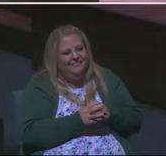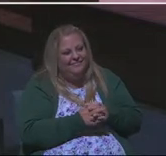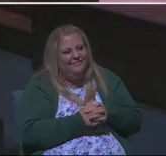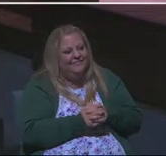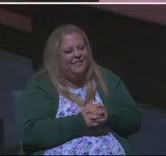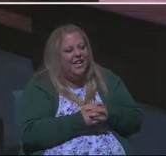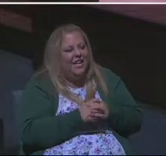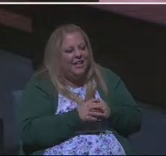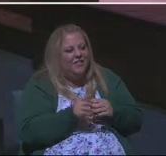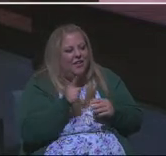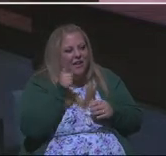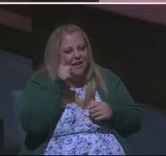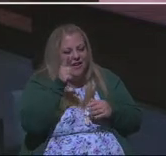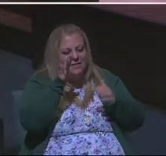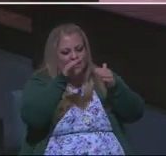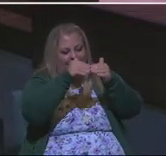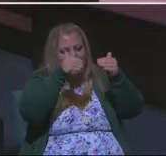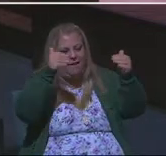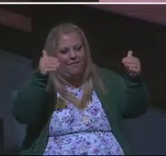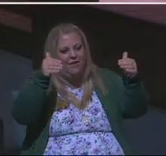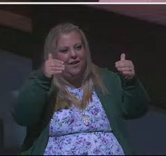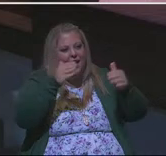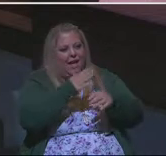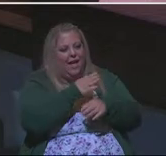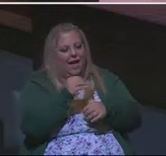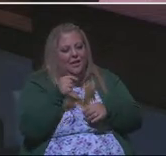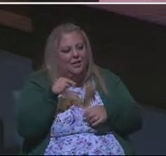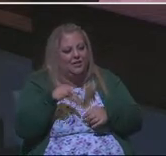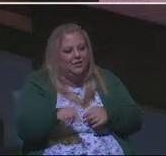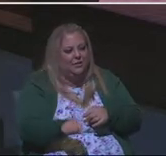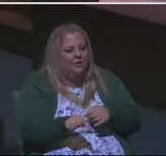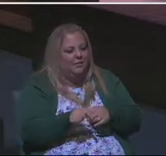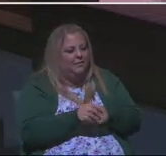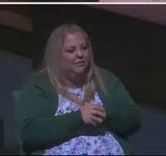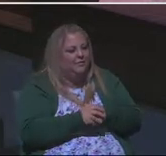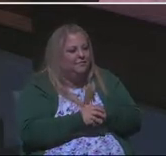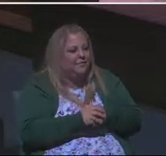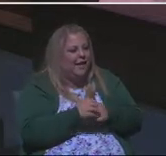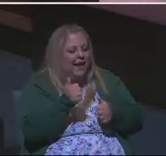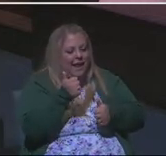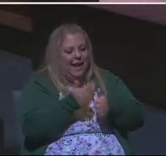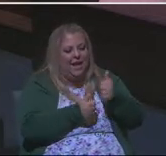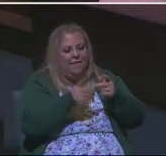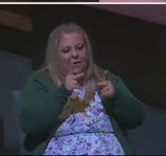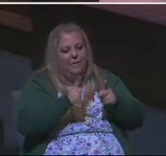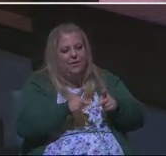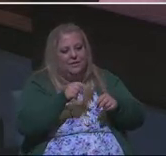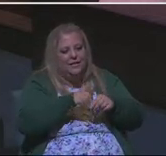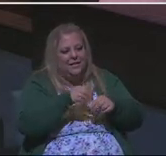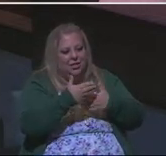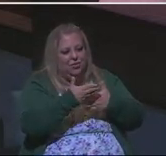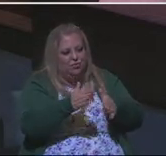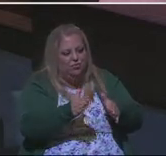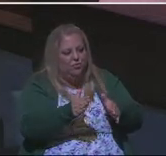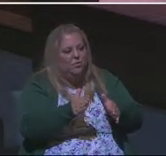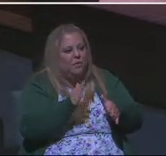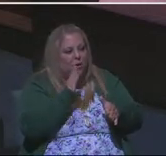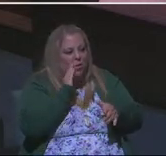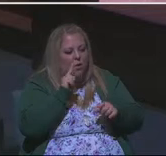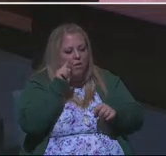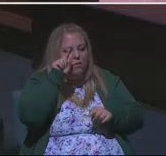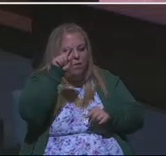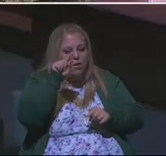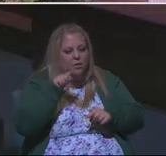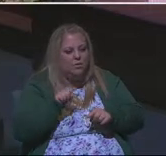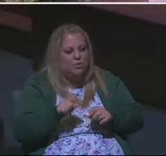There is a heaven, and there is a hell. And every person in this room will be in one of those